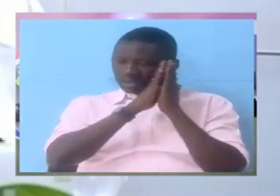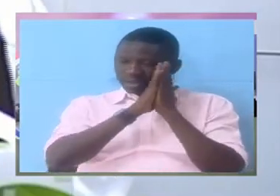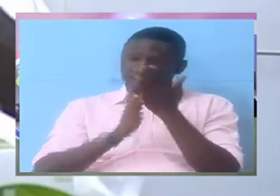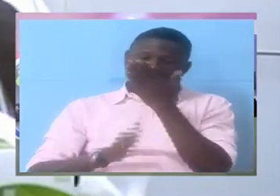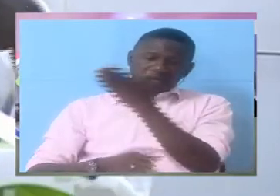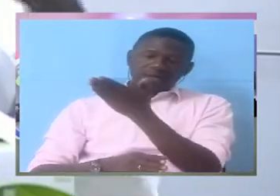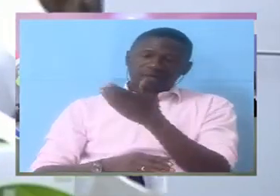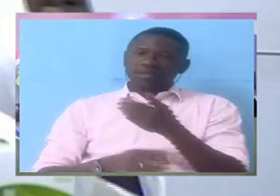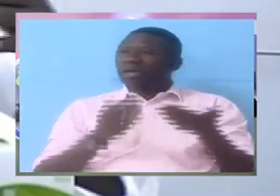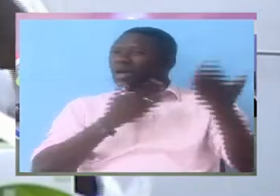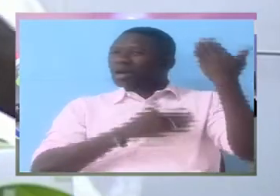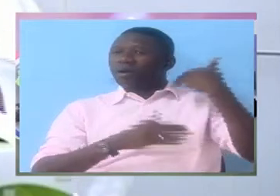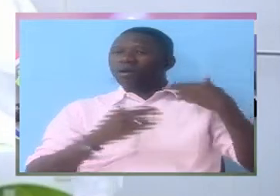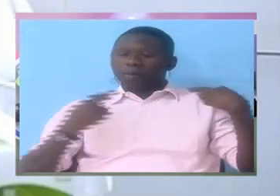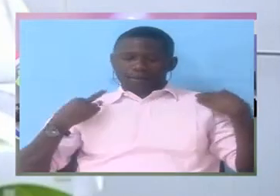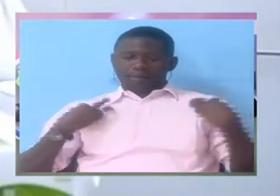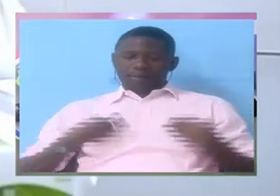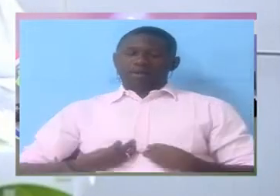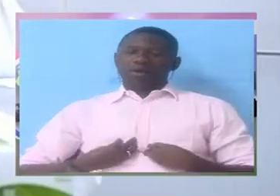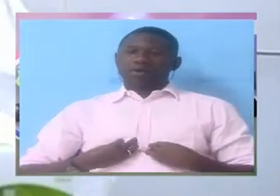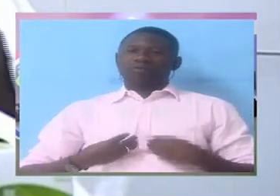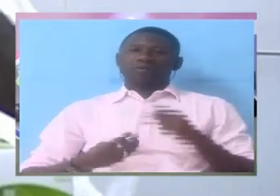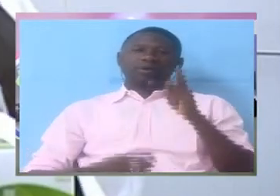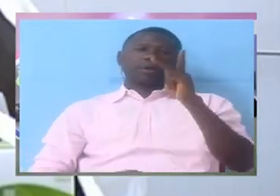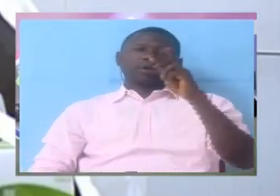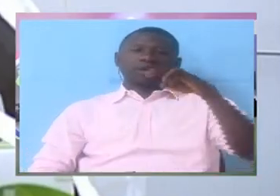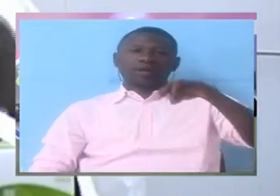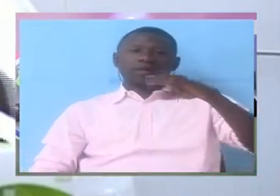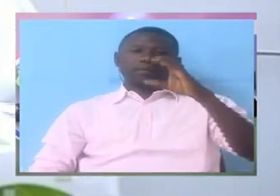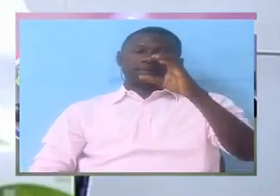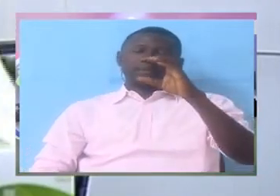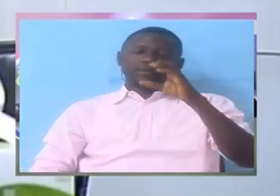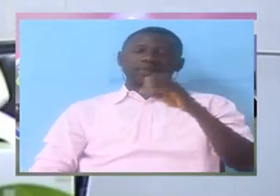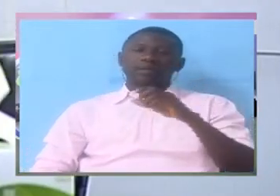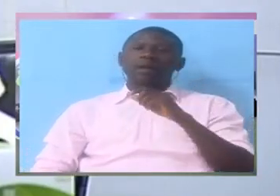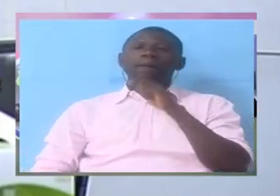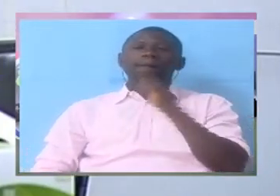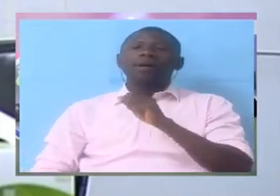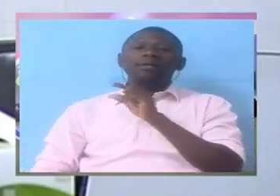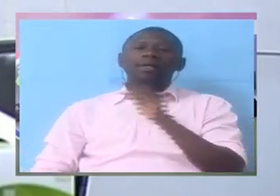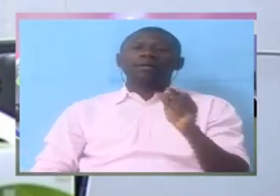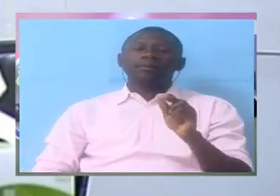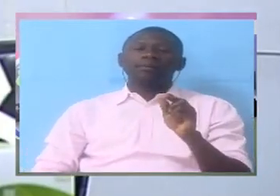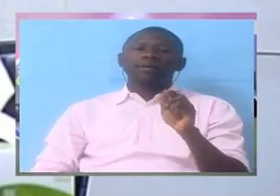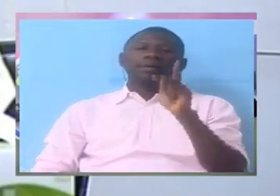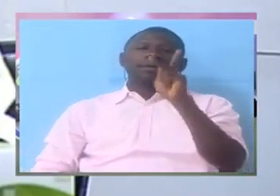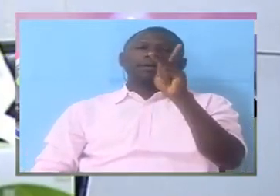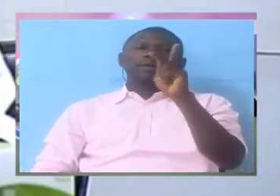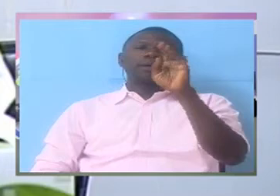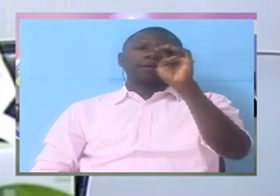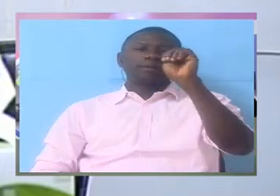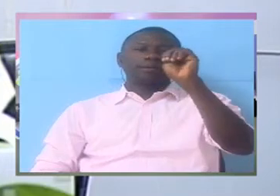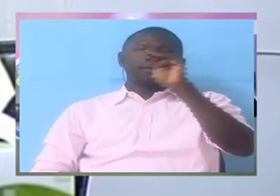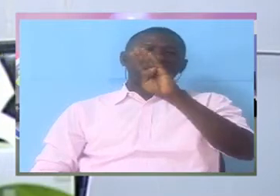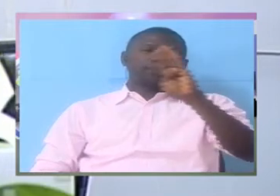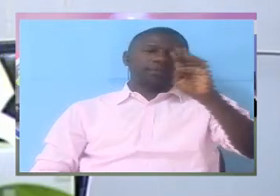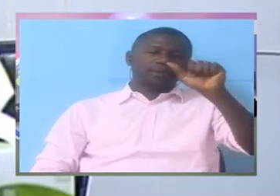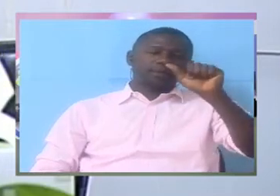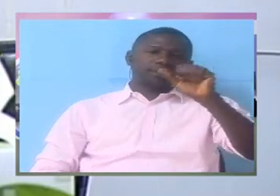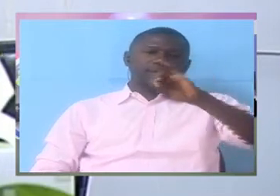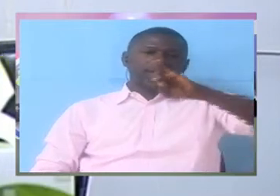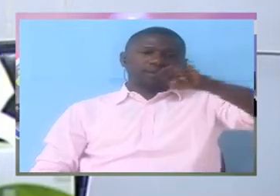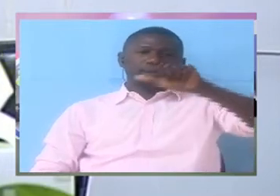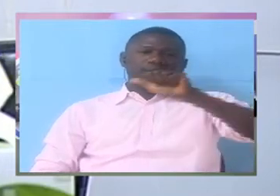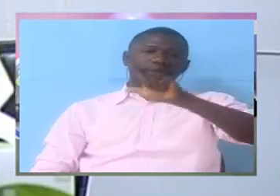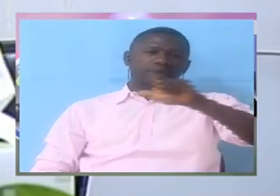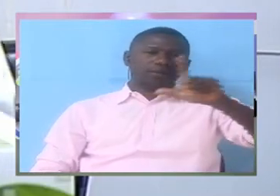former mayor of KMC, Honorable Keba Jalo. Nneleketa mayor of KMC kafaya utumo